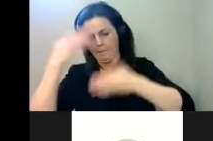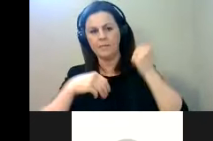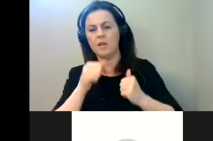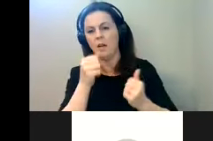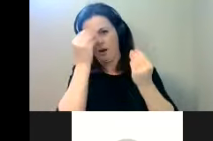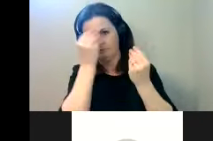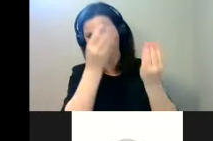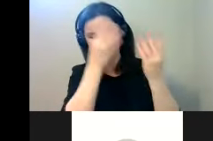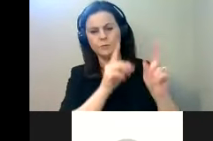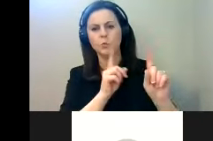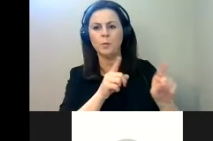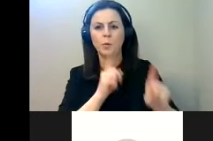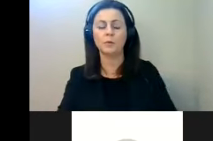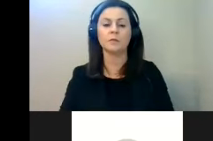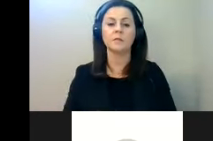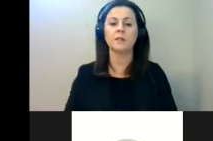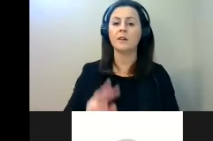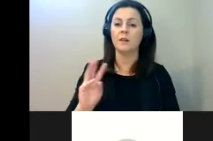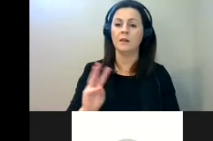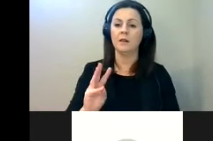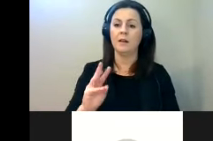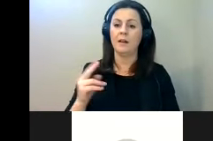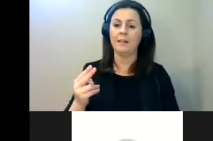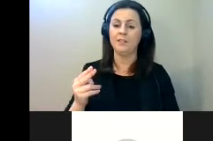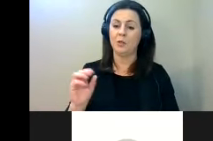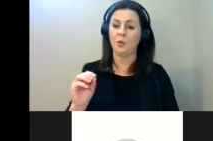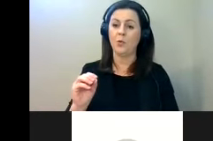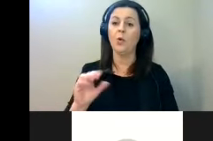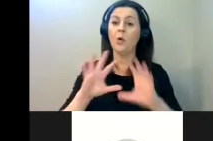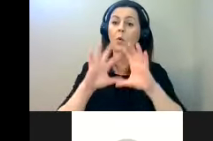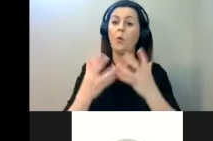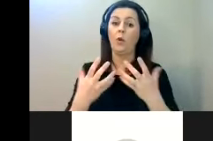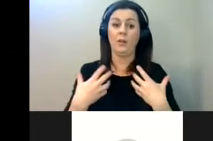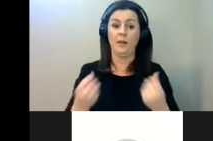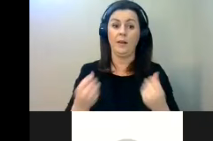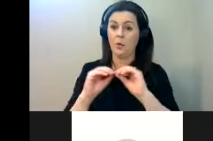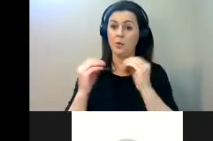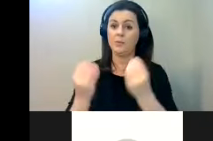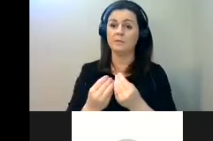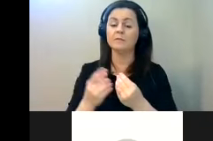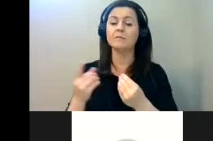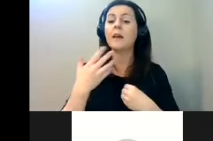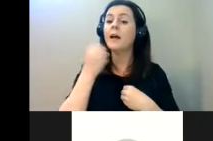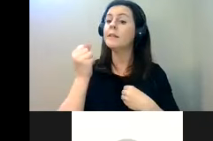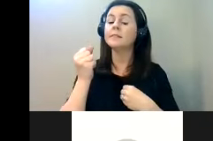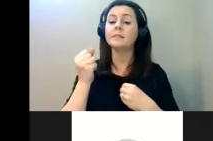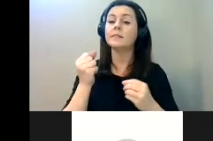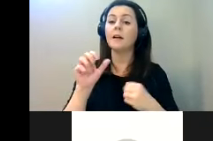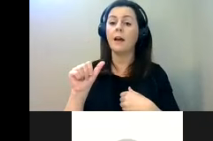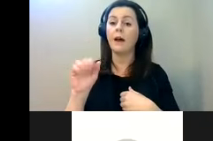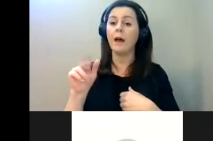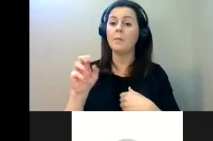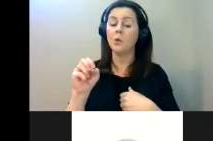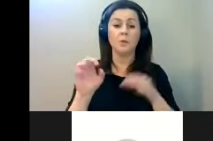World Health Organization, as you can see on the PowerPoint, defines elder abuse as a single or repeated